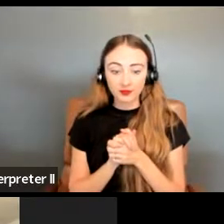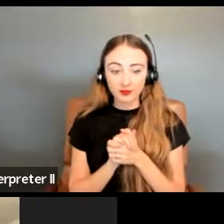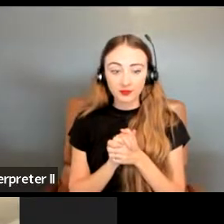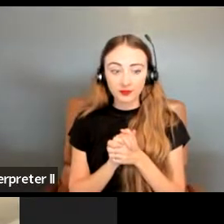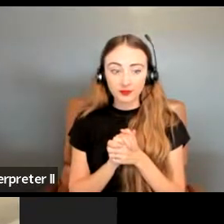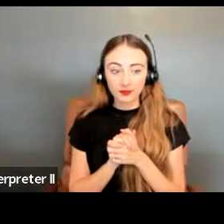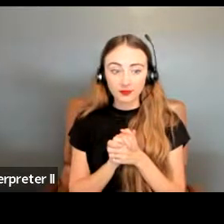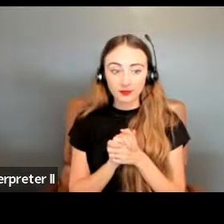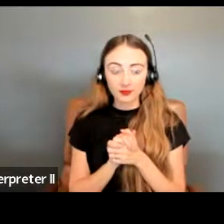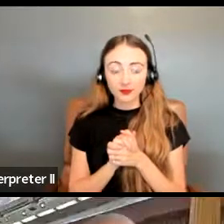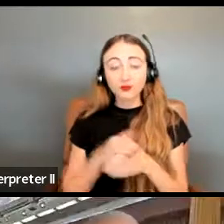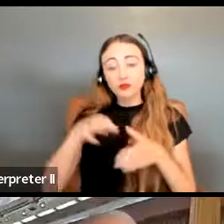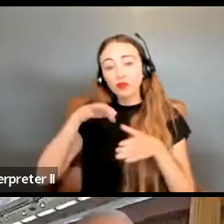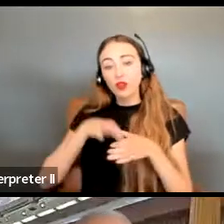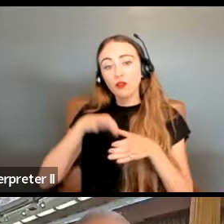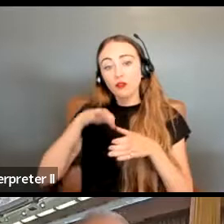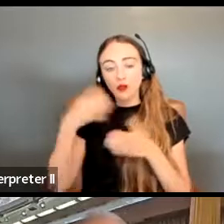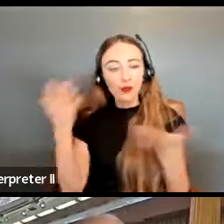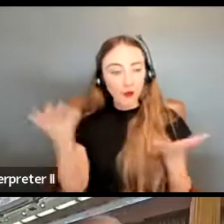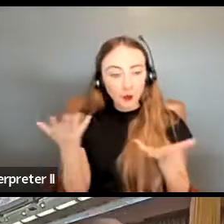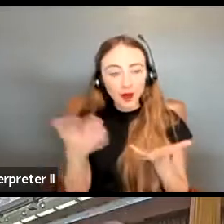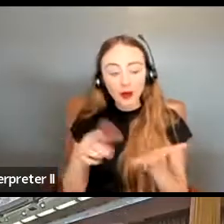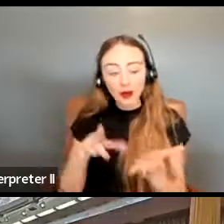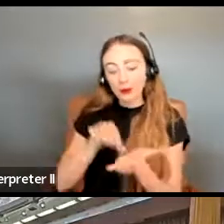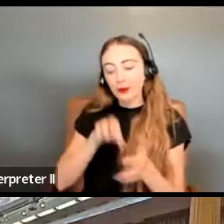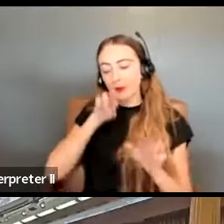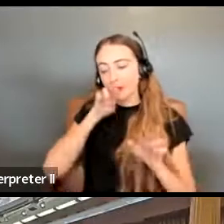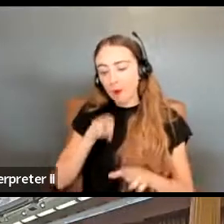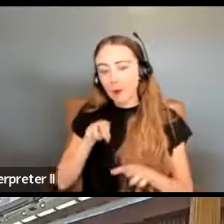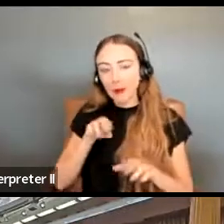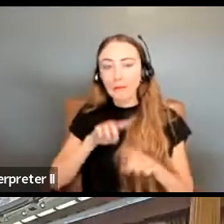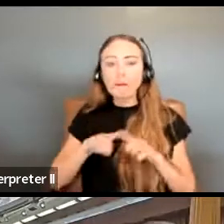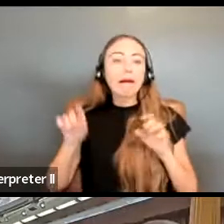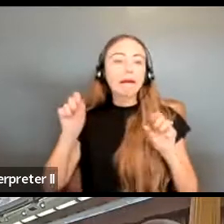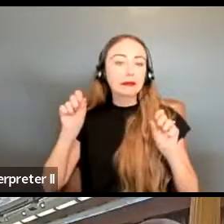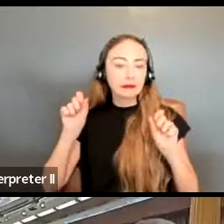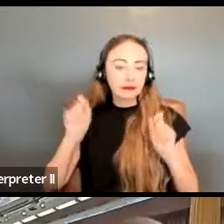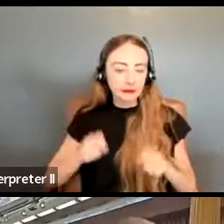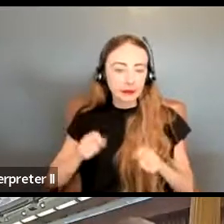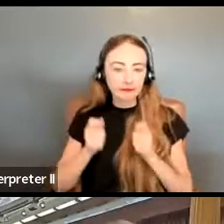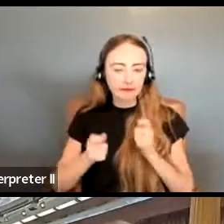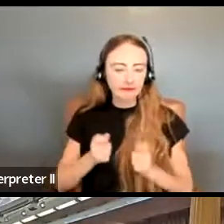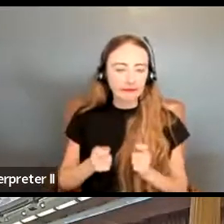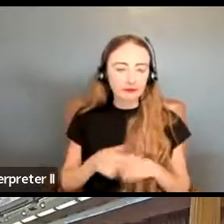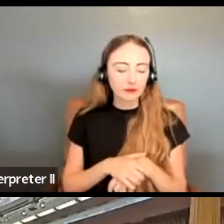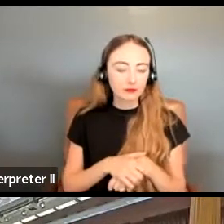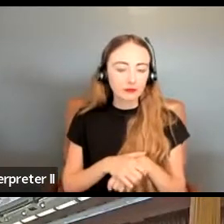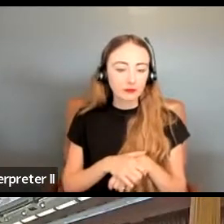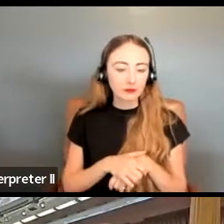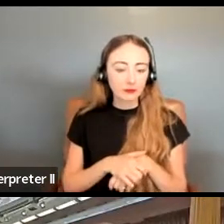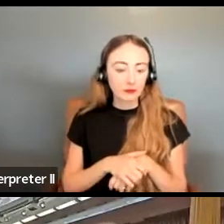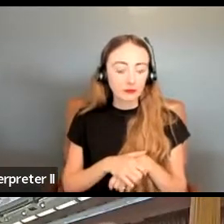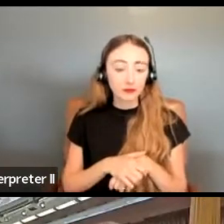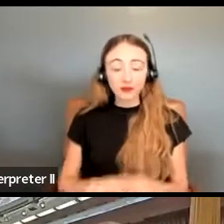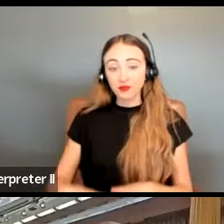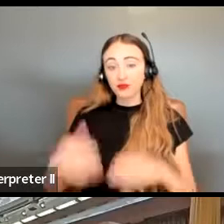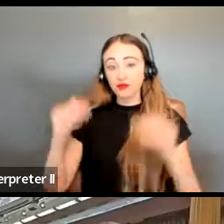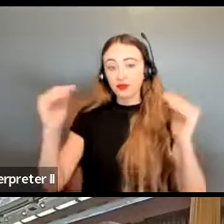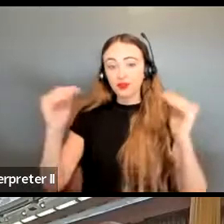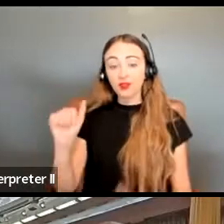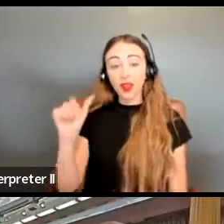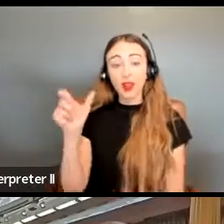The vote will be on both the print and report with leave for staff. Mr. Cash, would you call the roll? Councilmember Allen.